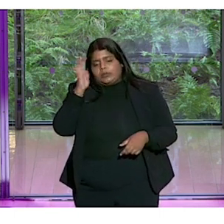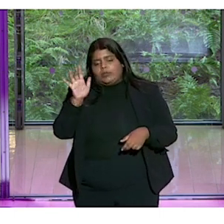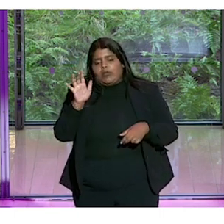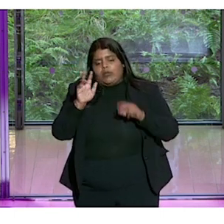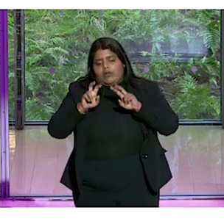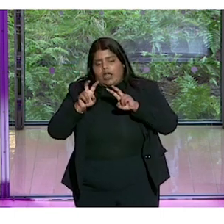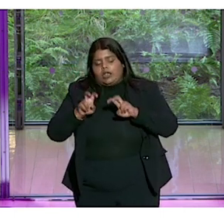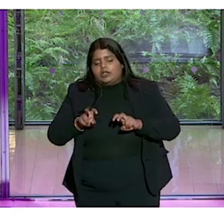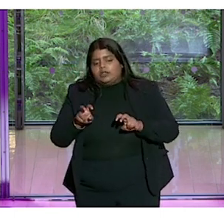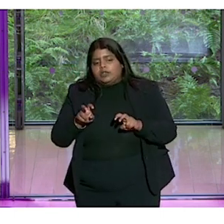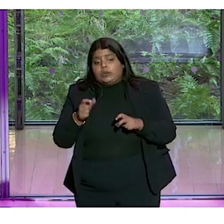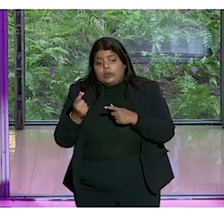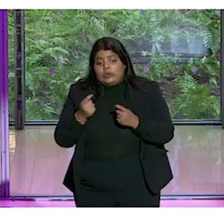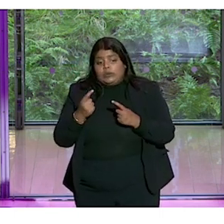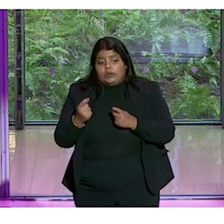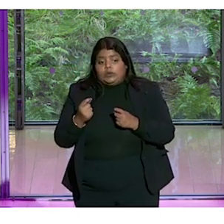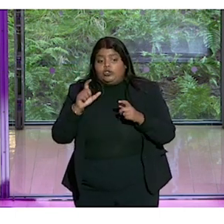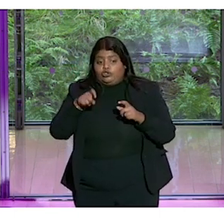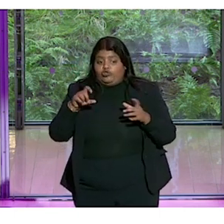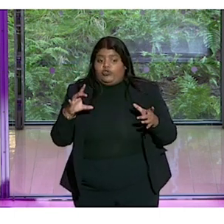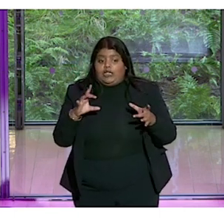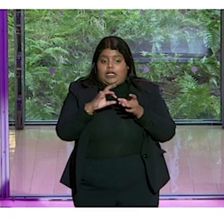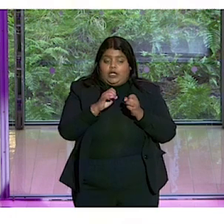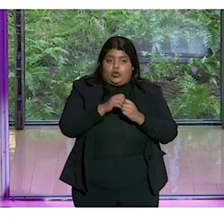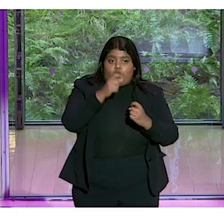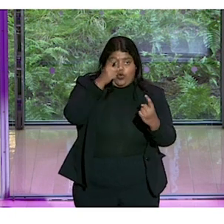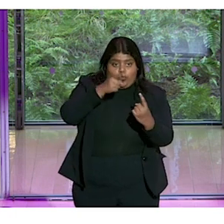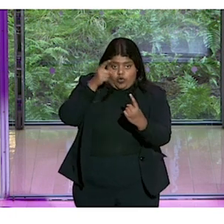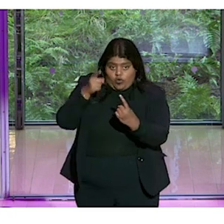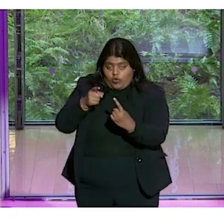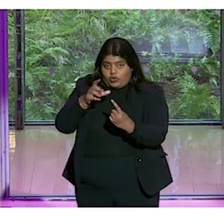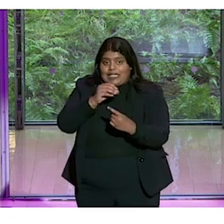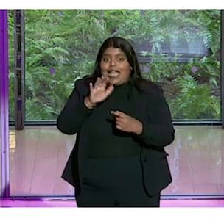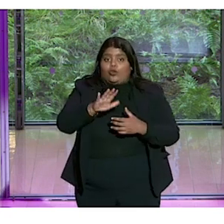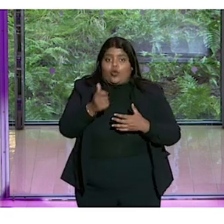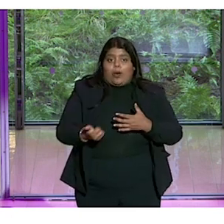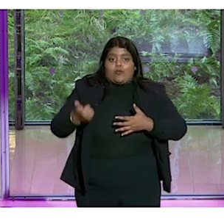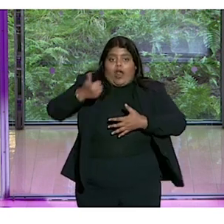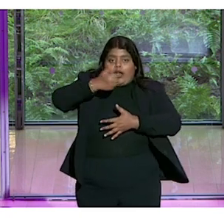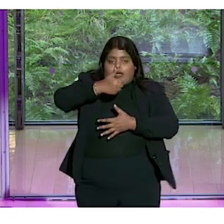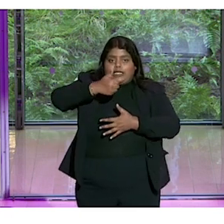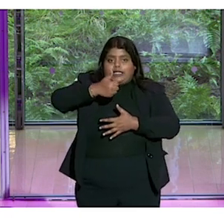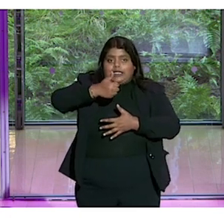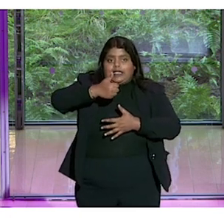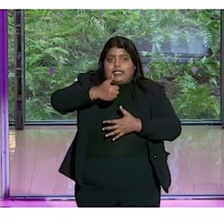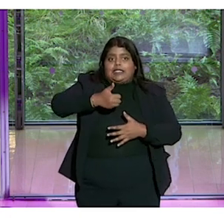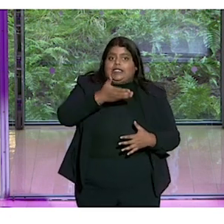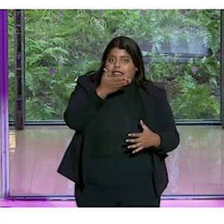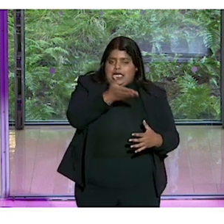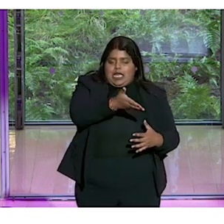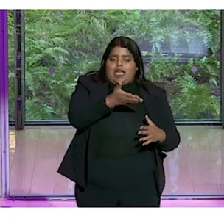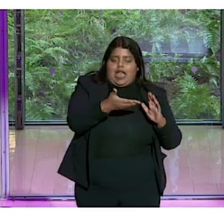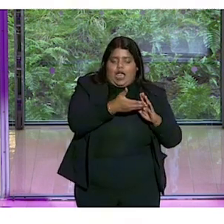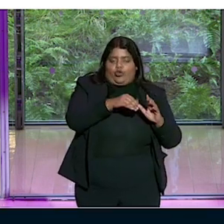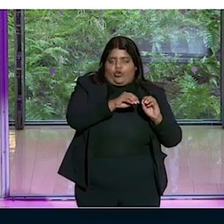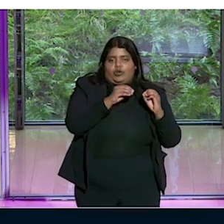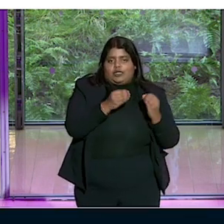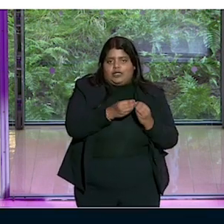should be relevant to the goals and your priorities at your organization.